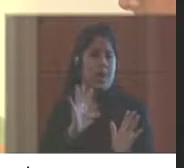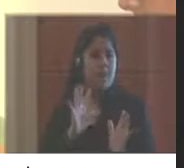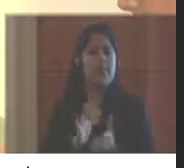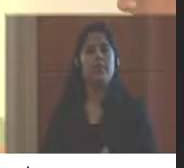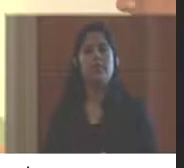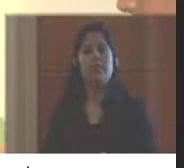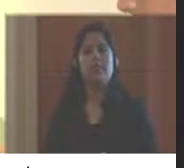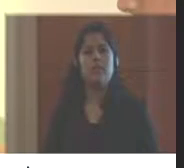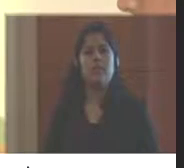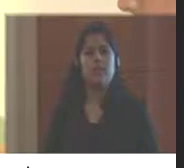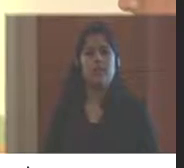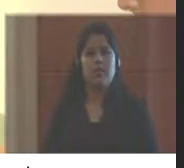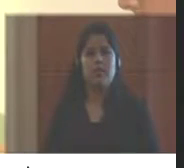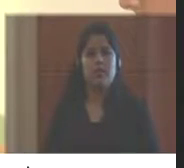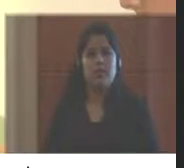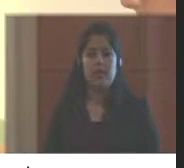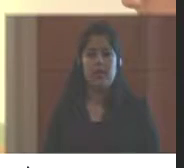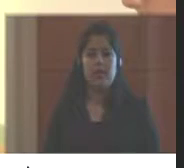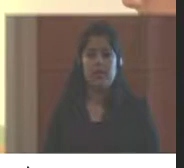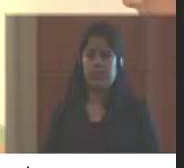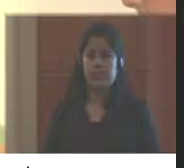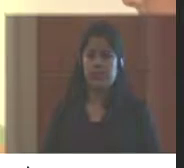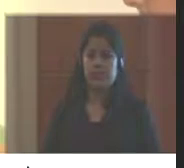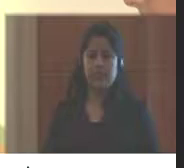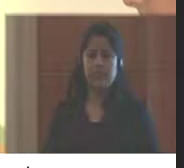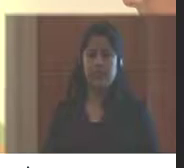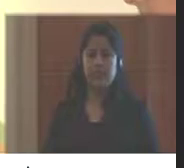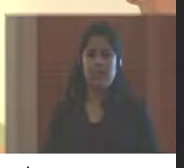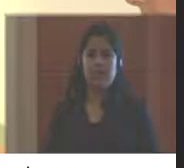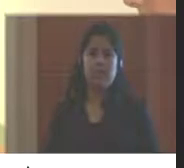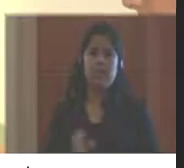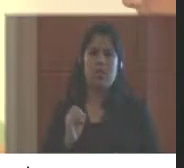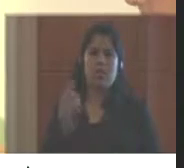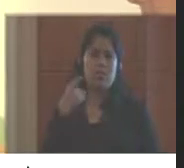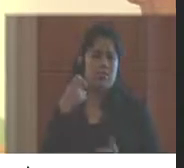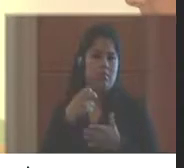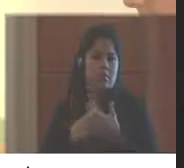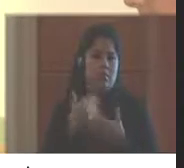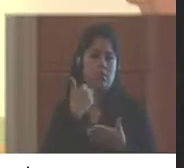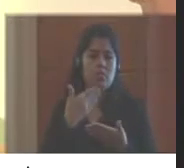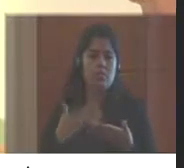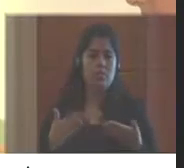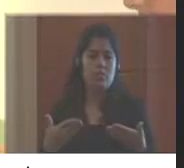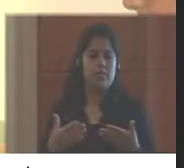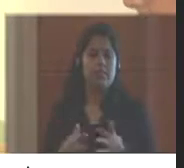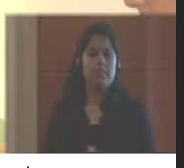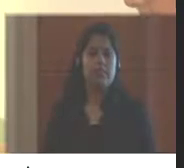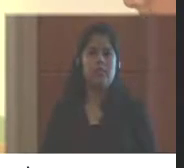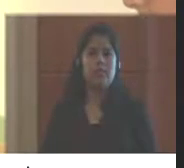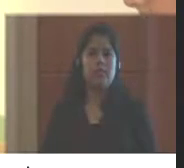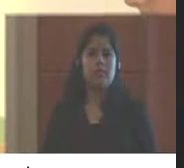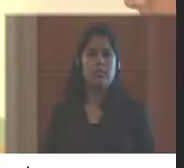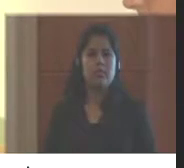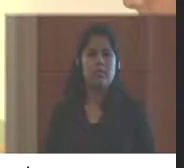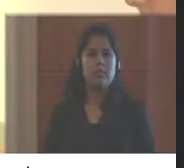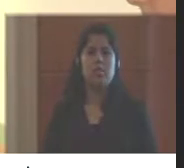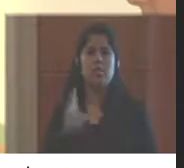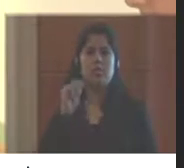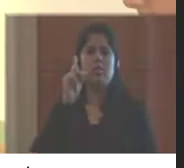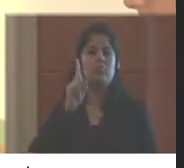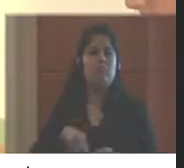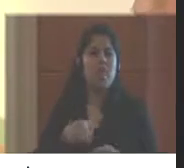I think omissions and for not doing what one is actually supposed to be accountable